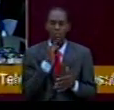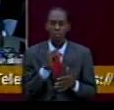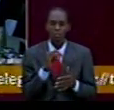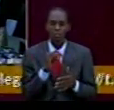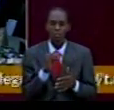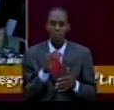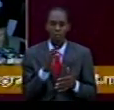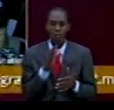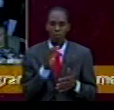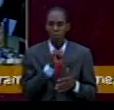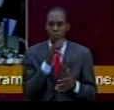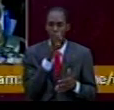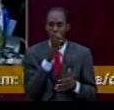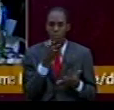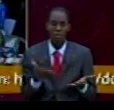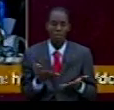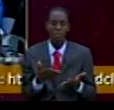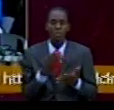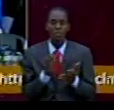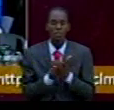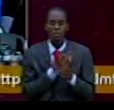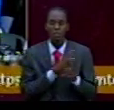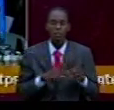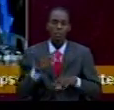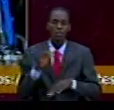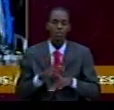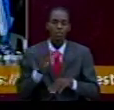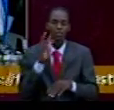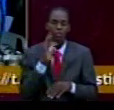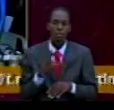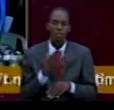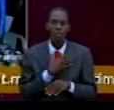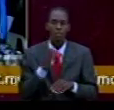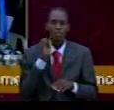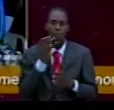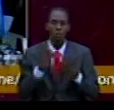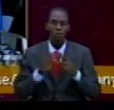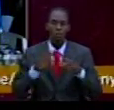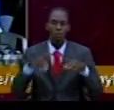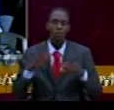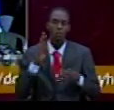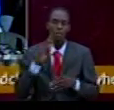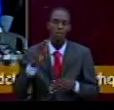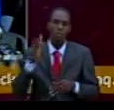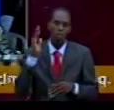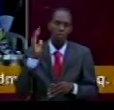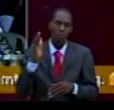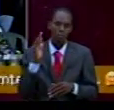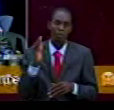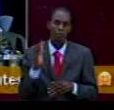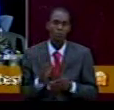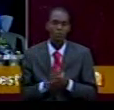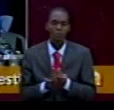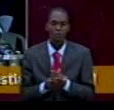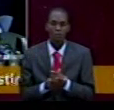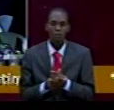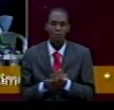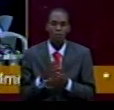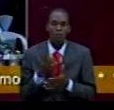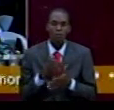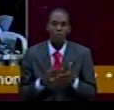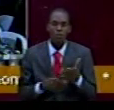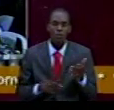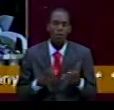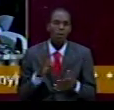and the Lord has touched her. She wants to give a testimony to your hearing. Mama, Titi Kato